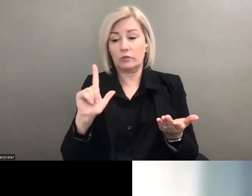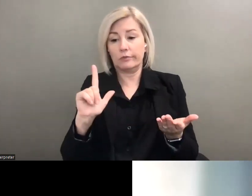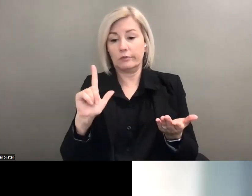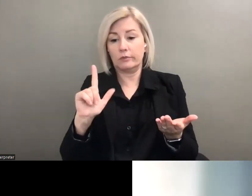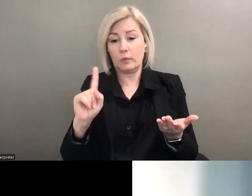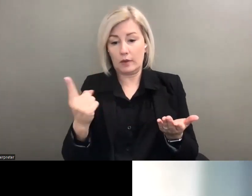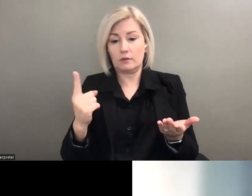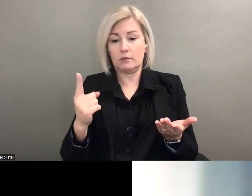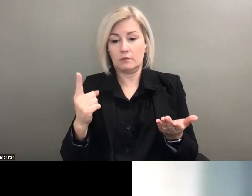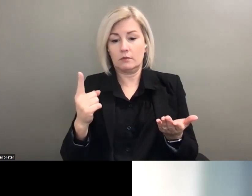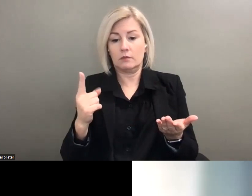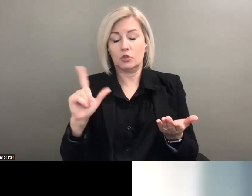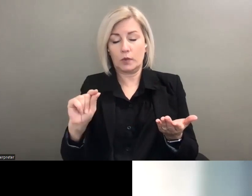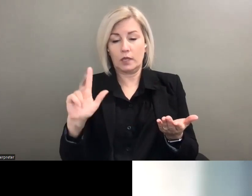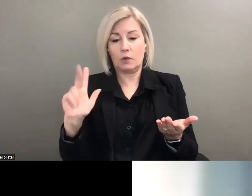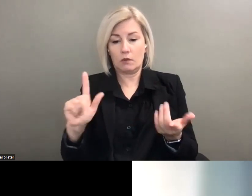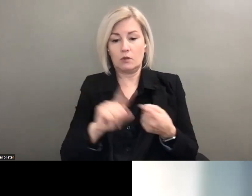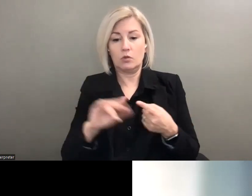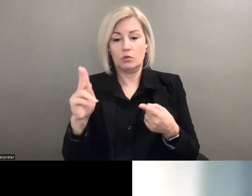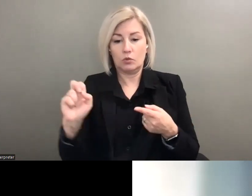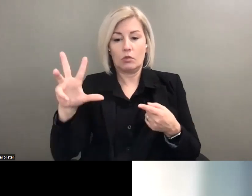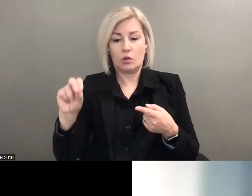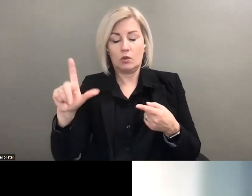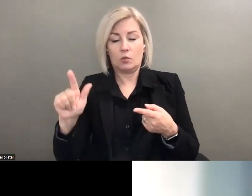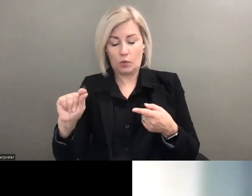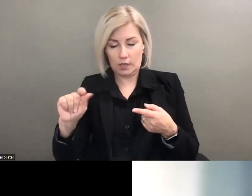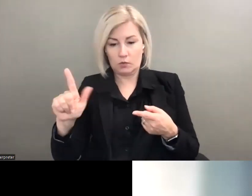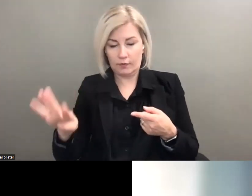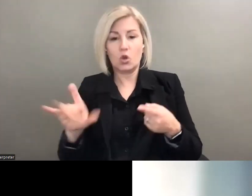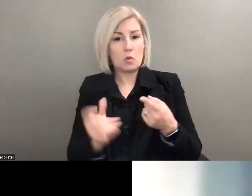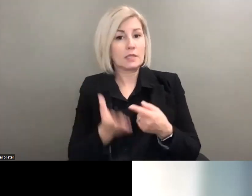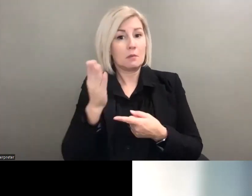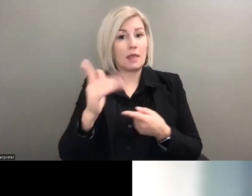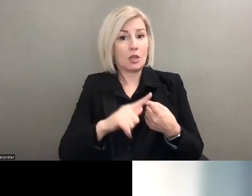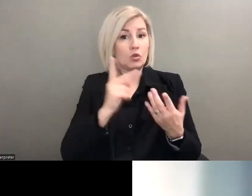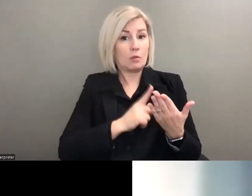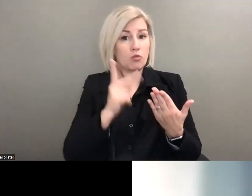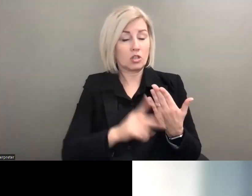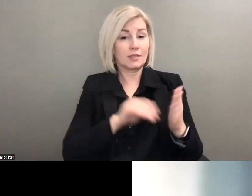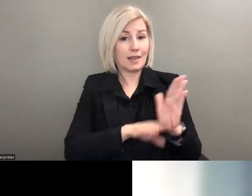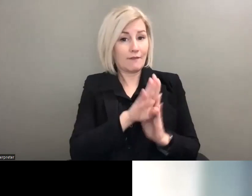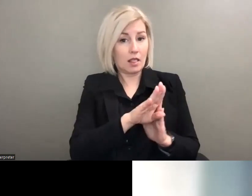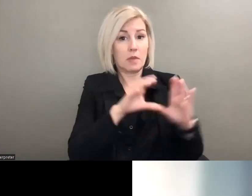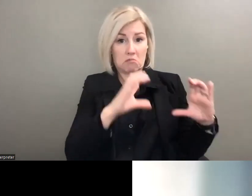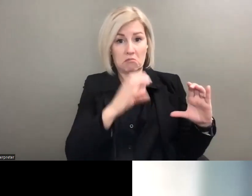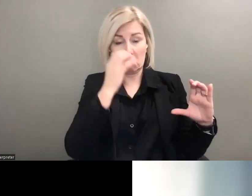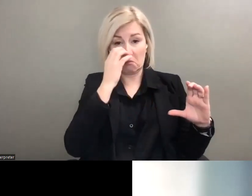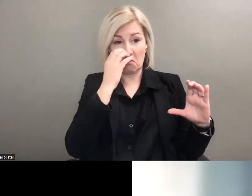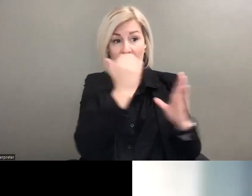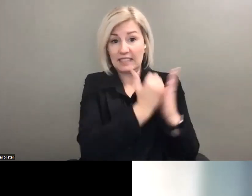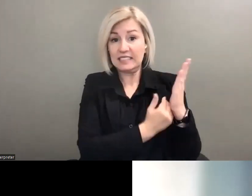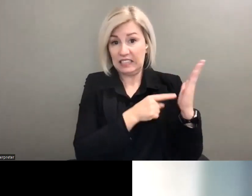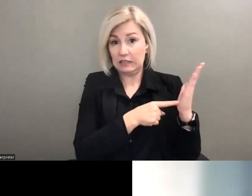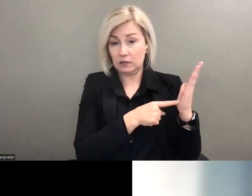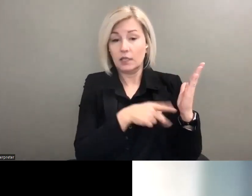June 30th, 2024 timeframe. You can submit that to the projects in development listing and